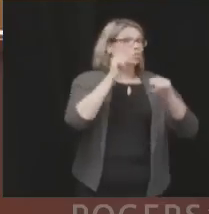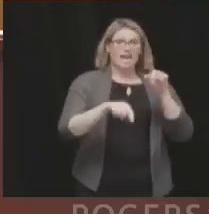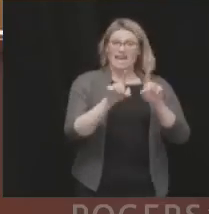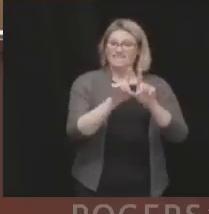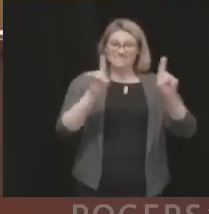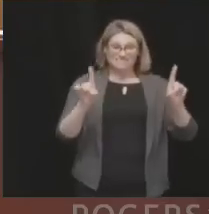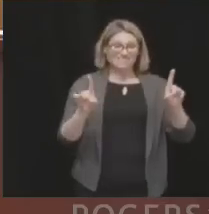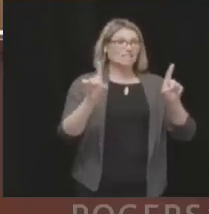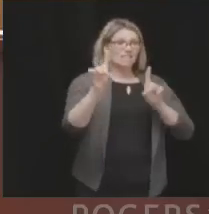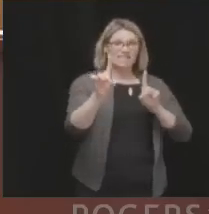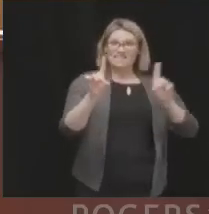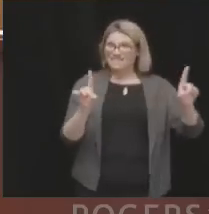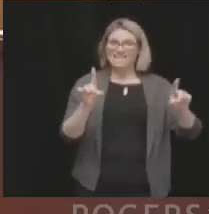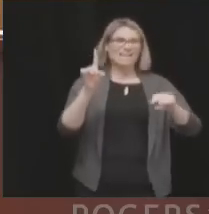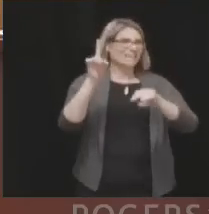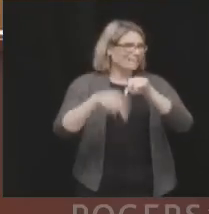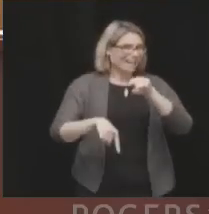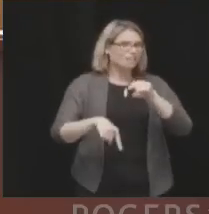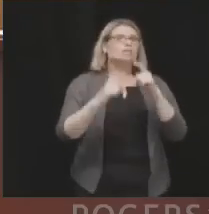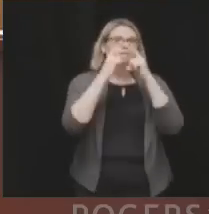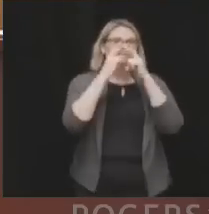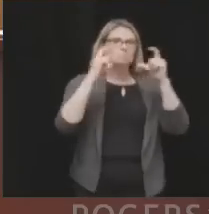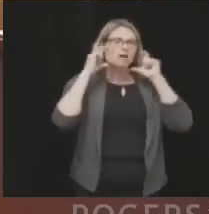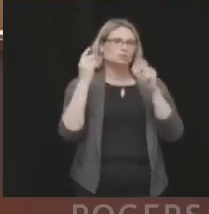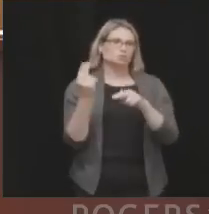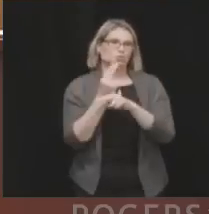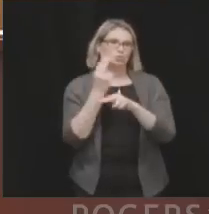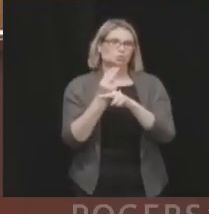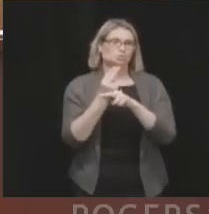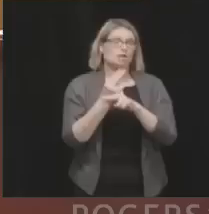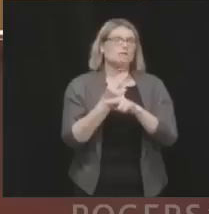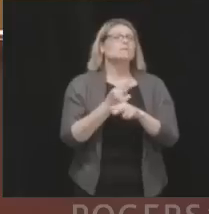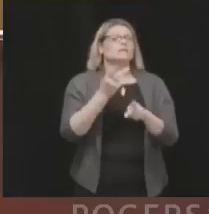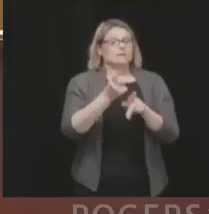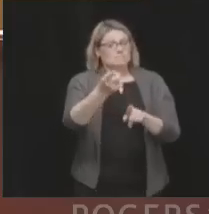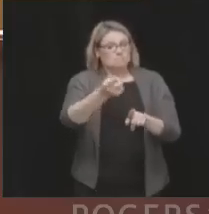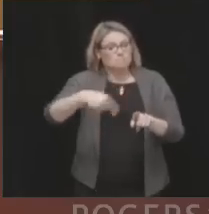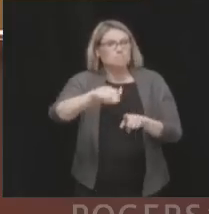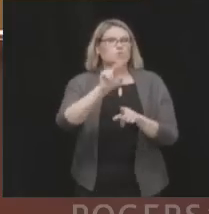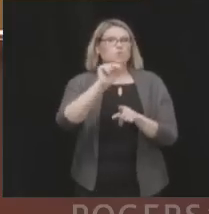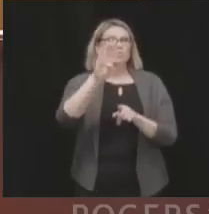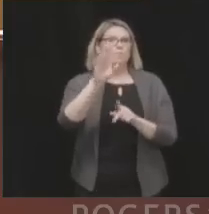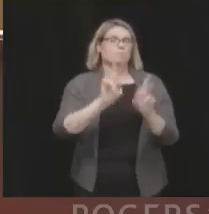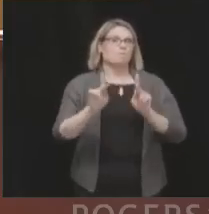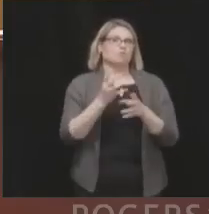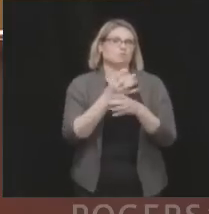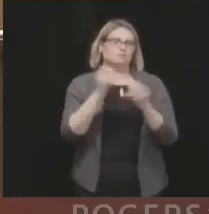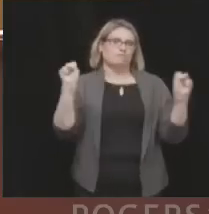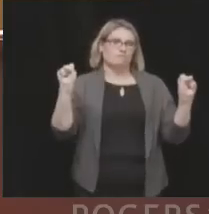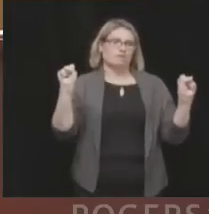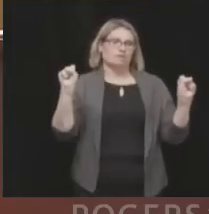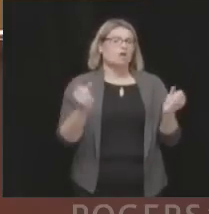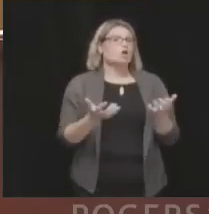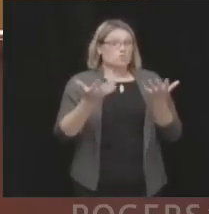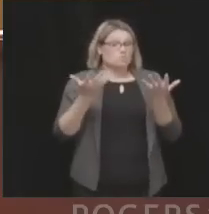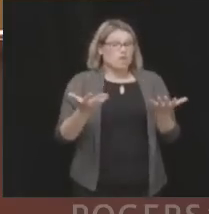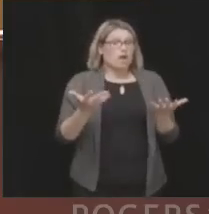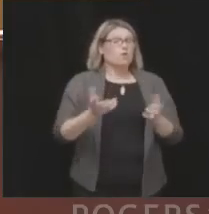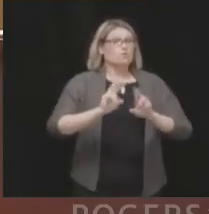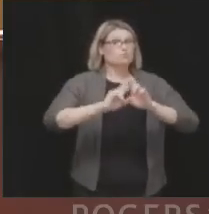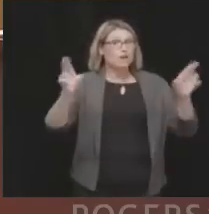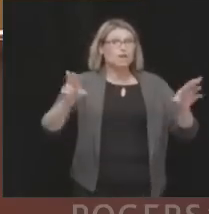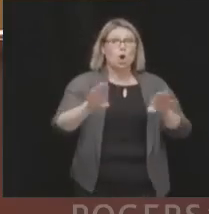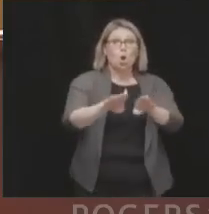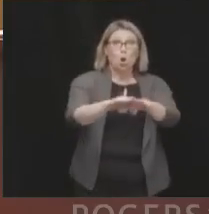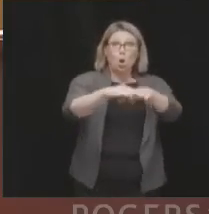and concerts will not be allowed until after December 31st, though this is a subject that will be